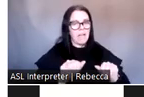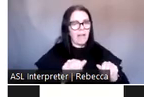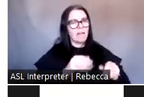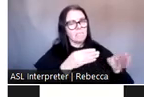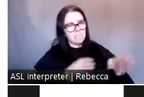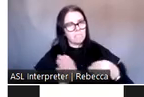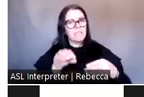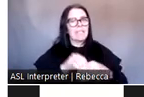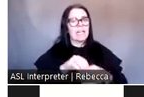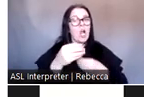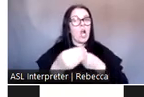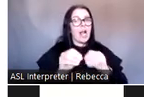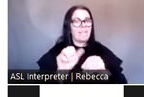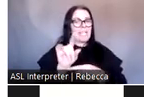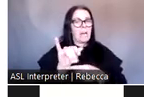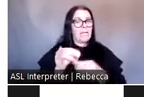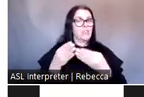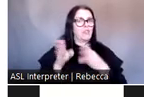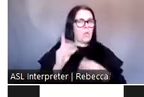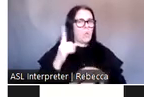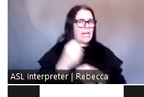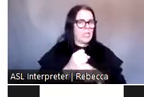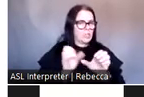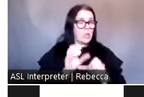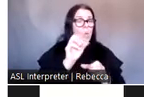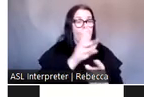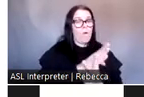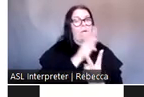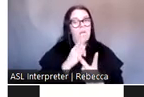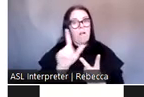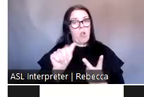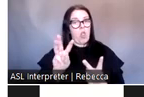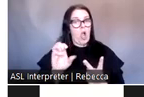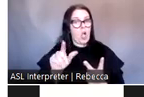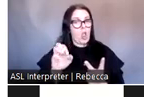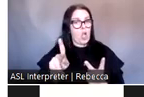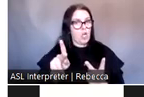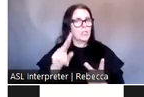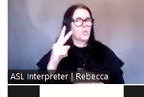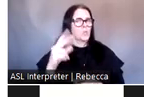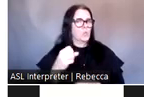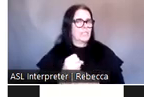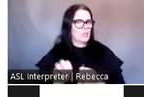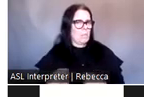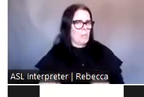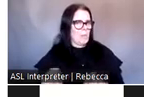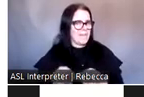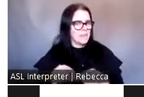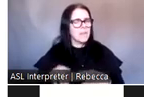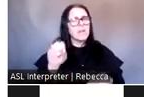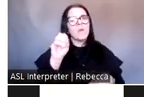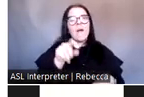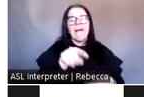General 1-year certificate program or the Law Clerk program, which is a 2-year diploma. So this is a nice example of someone